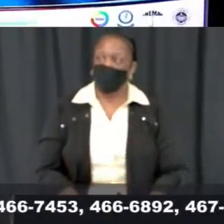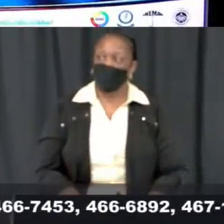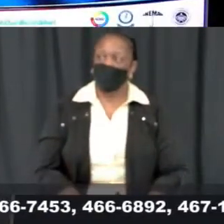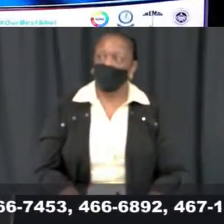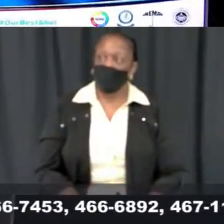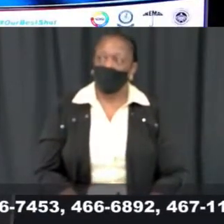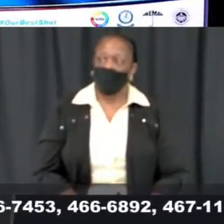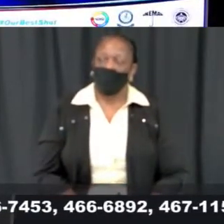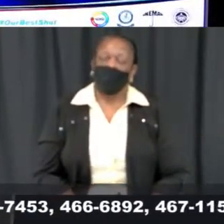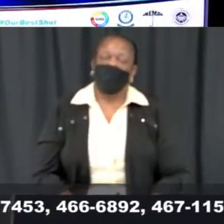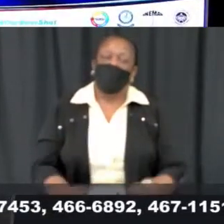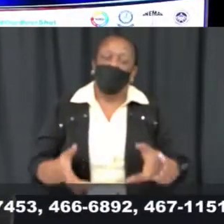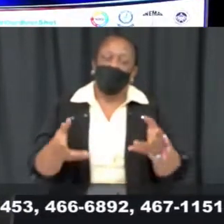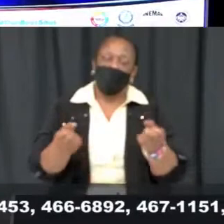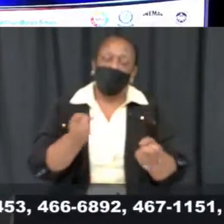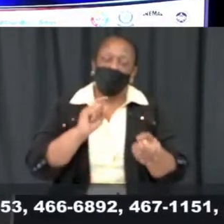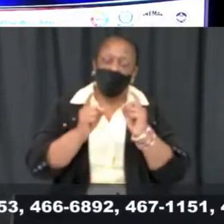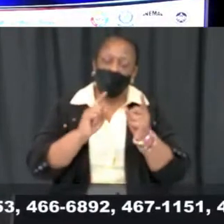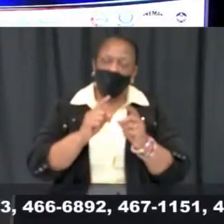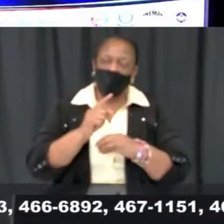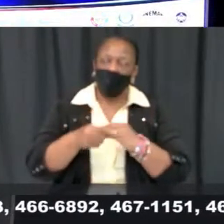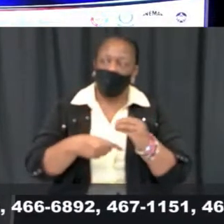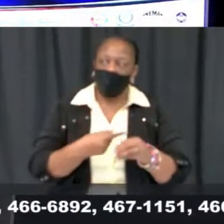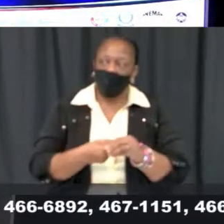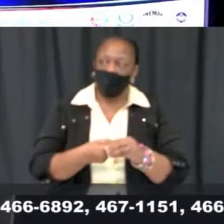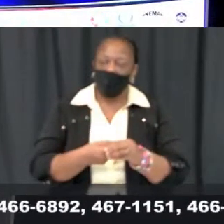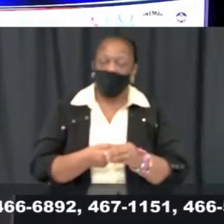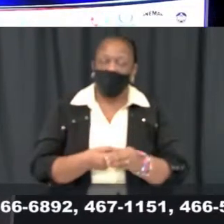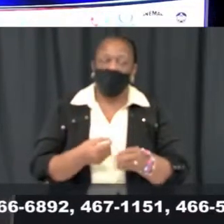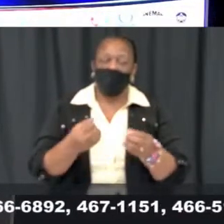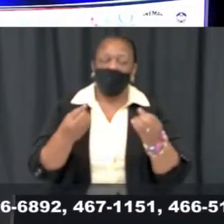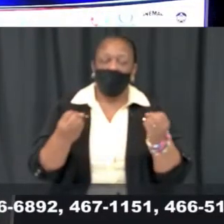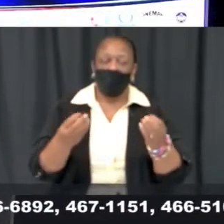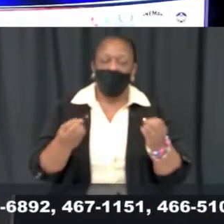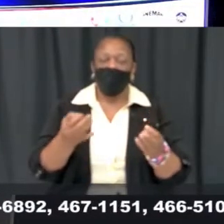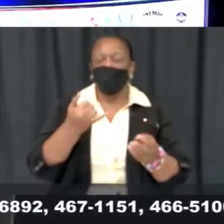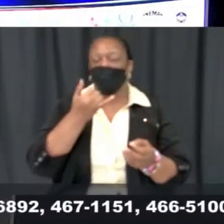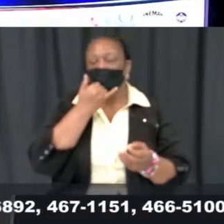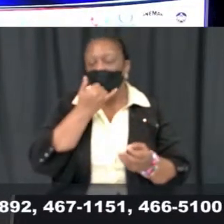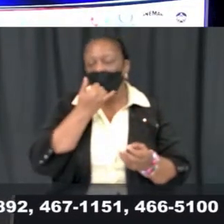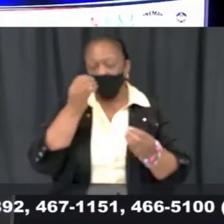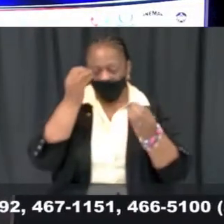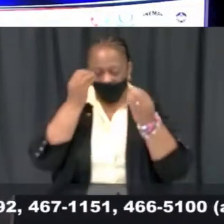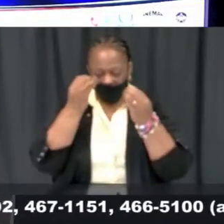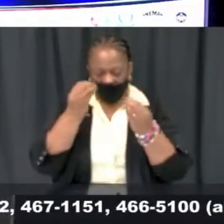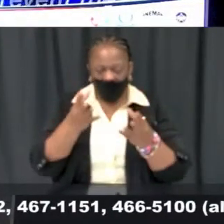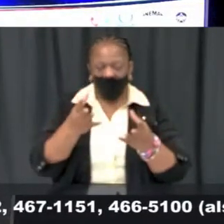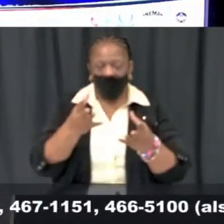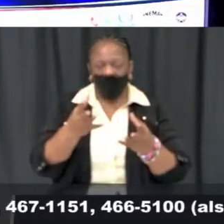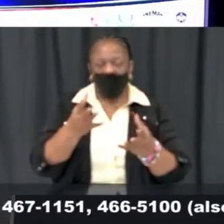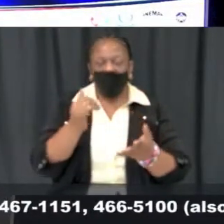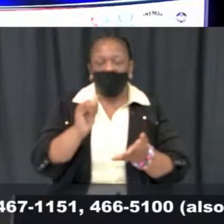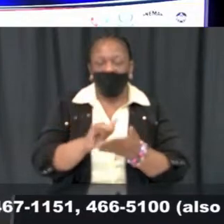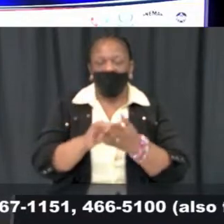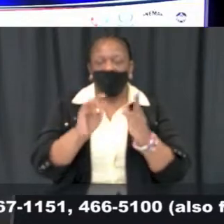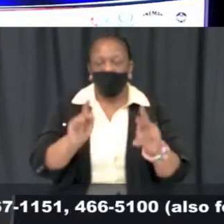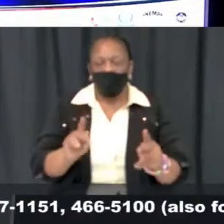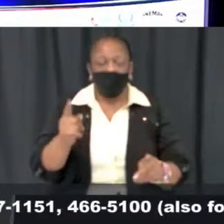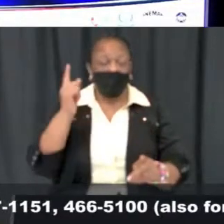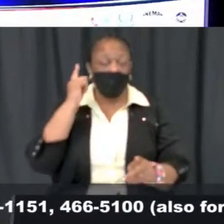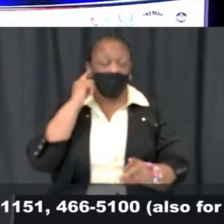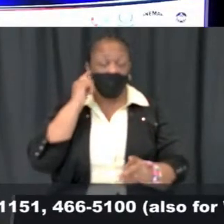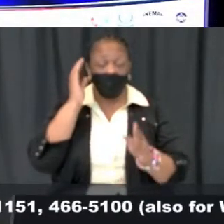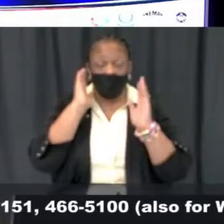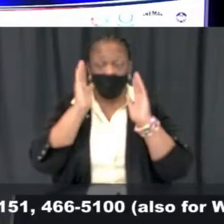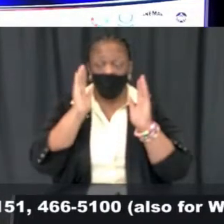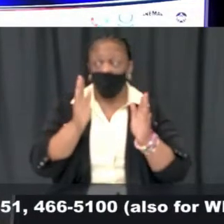something very important, which is the misinformation that is happening, and equally so, I have to come to